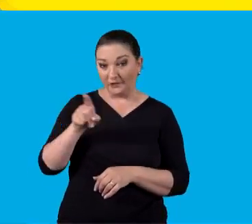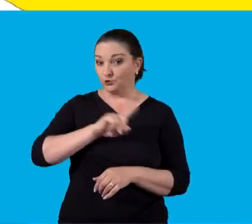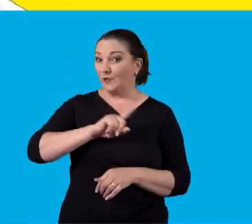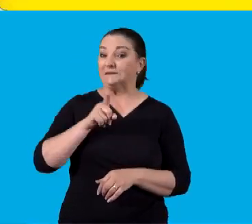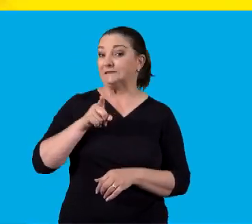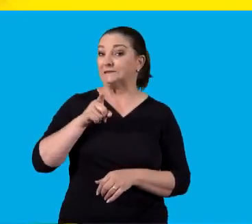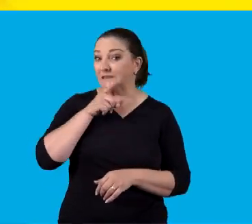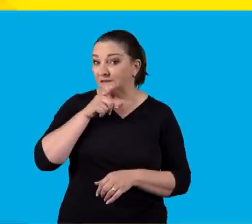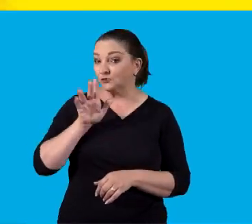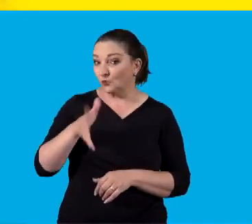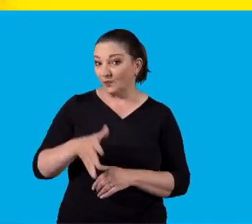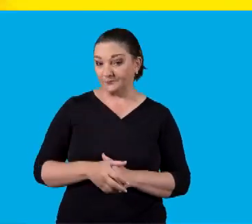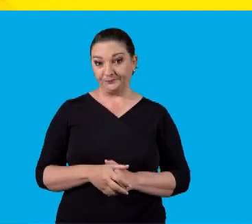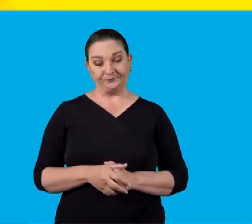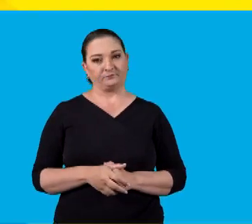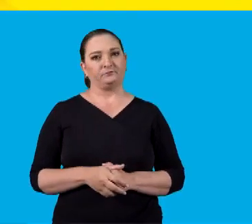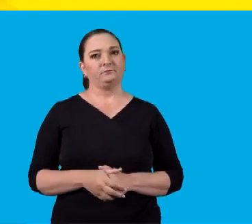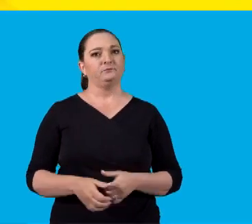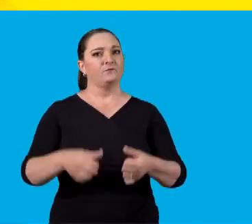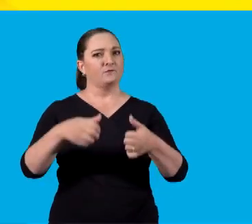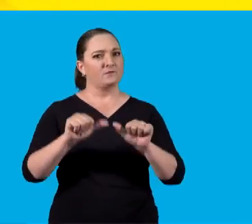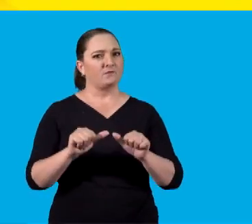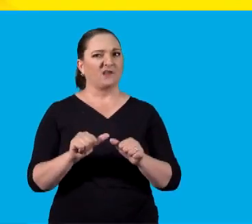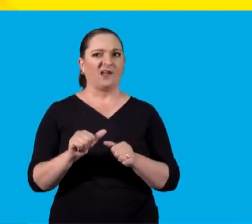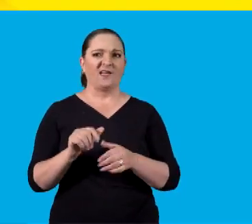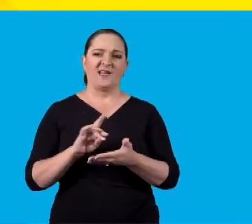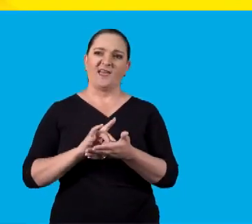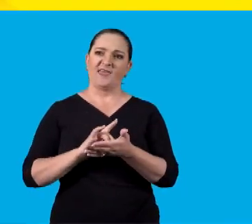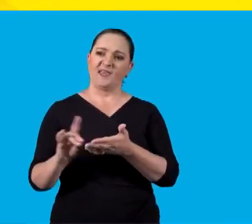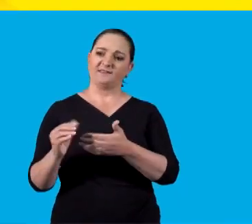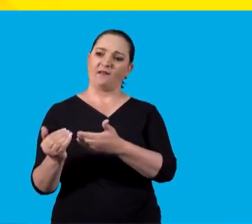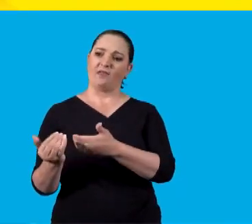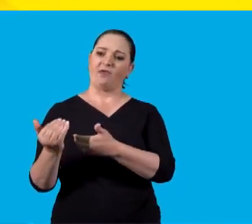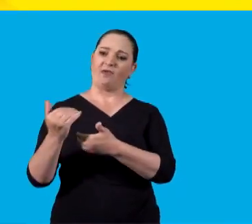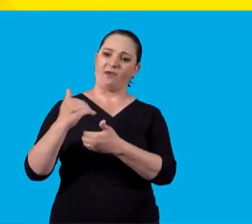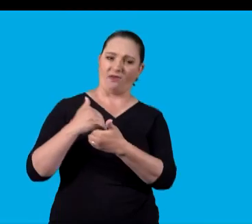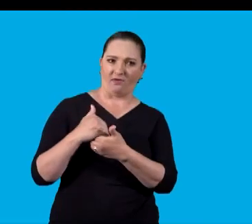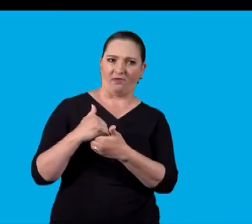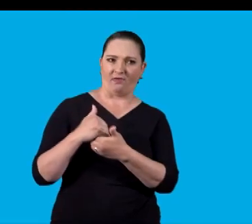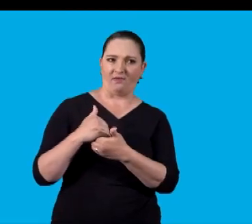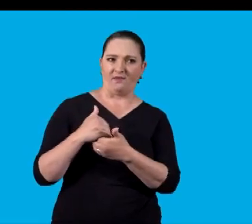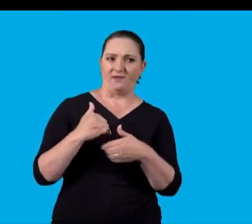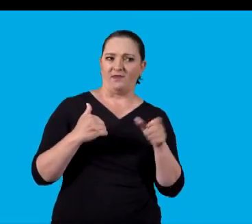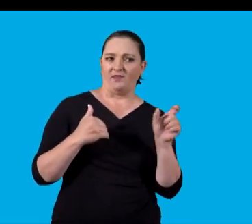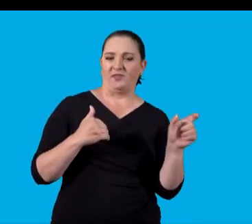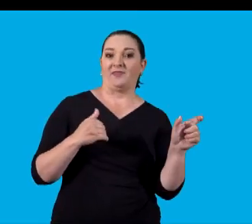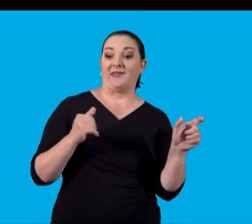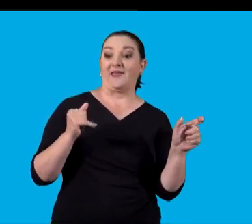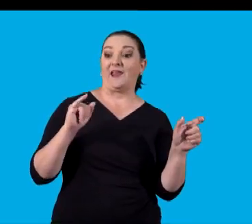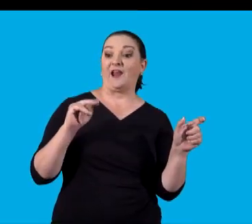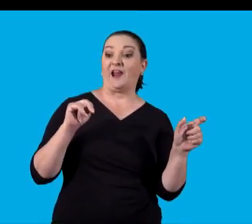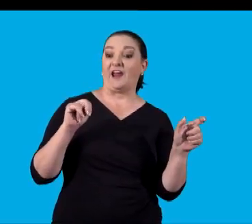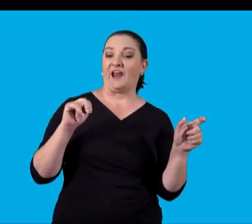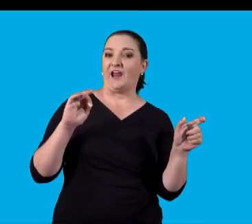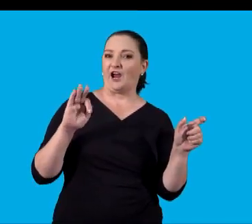test parts of the cash flow statement. What is cash inflow? The money that is received by a business